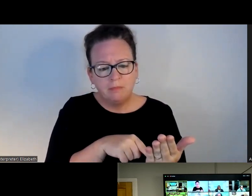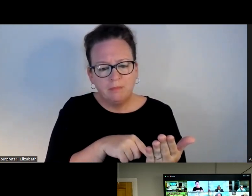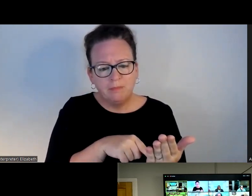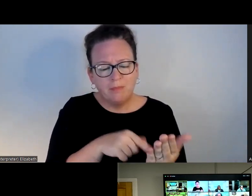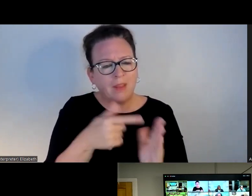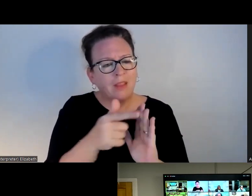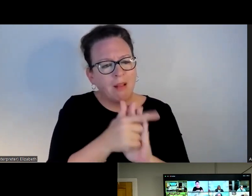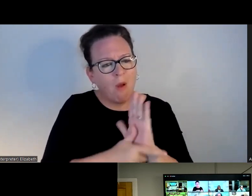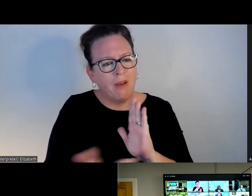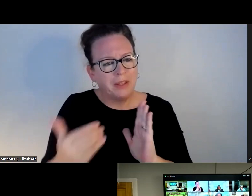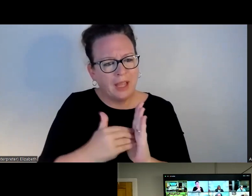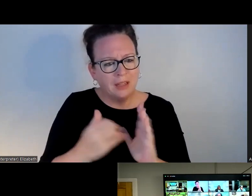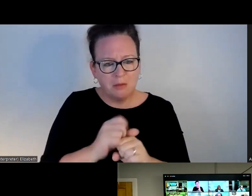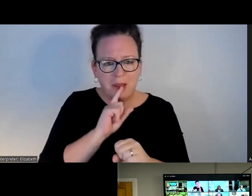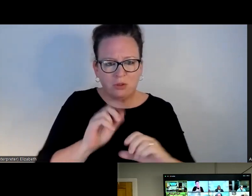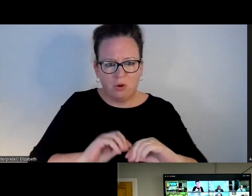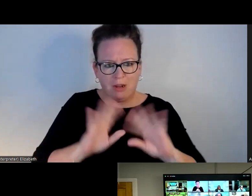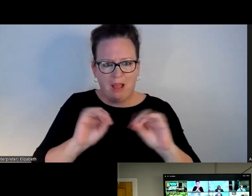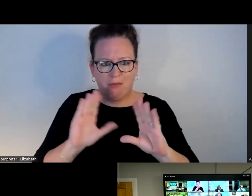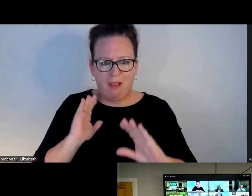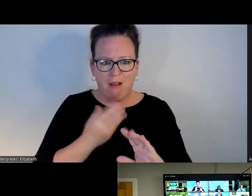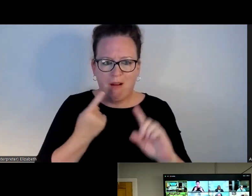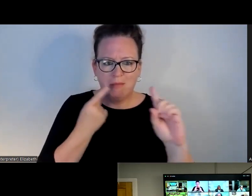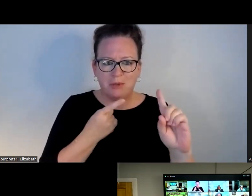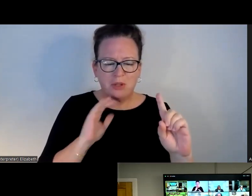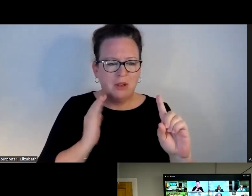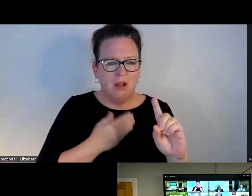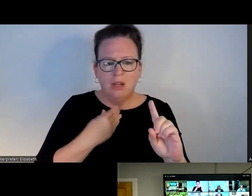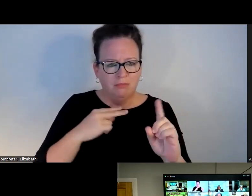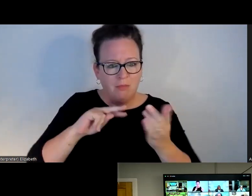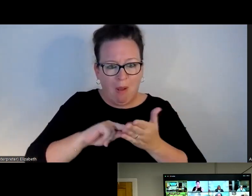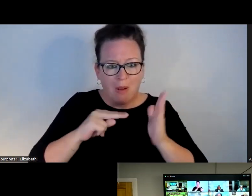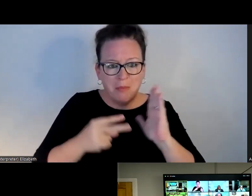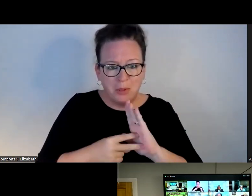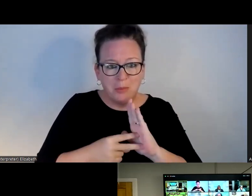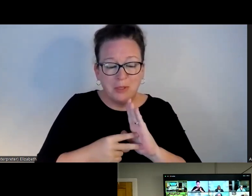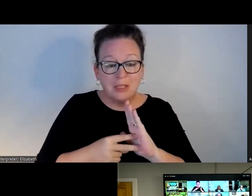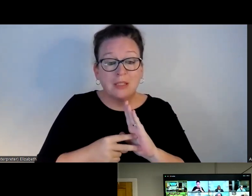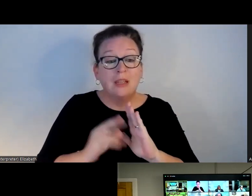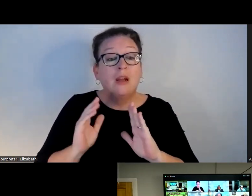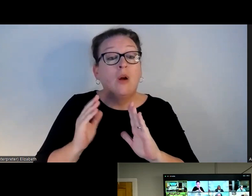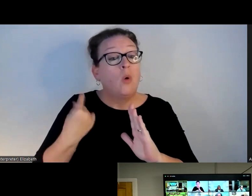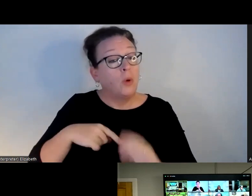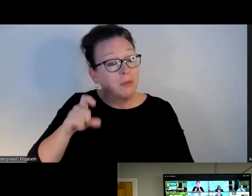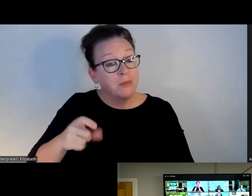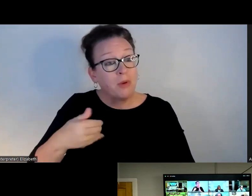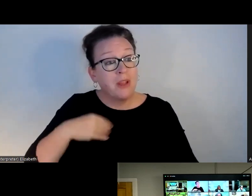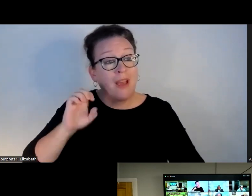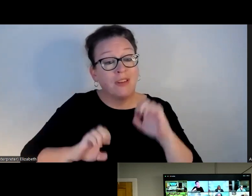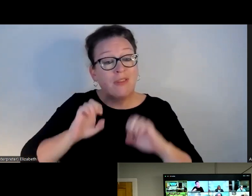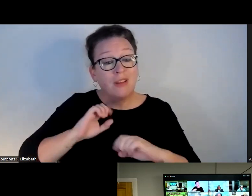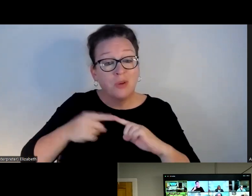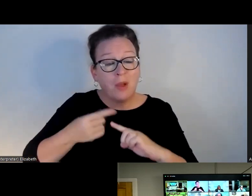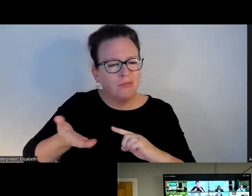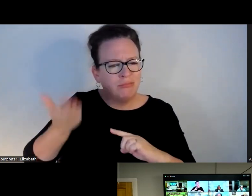legislation again, just to clarify again what our mission is, what our purpose is, we were supposed to have had an evaluation back in